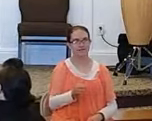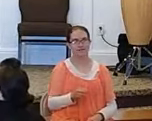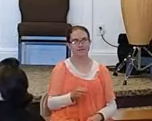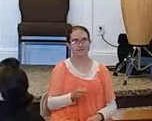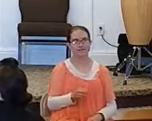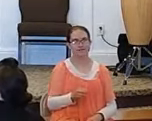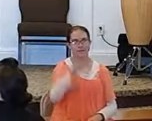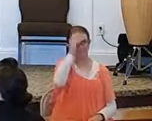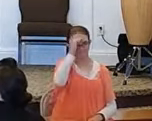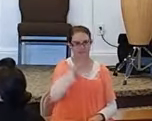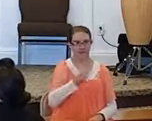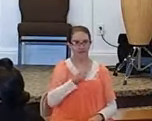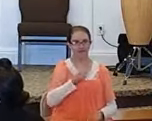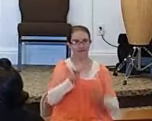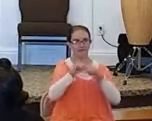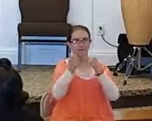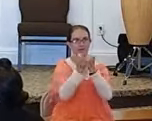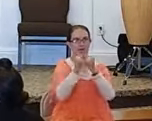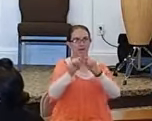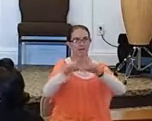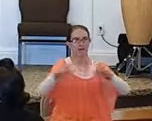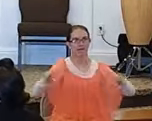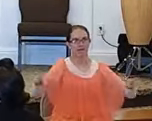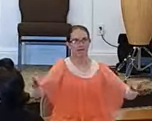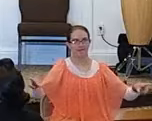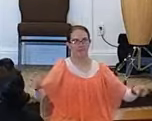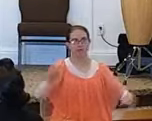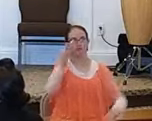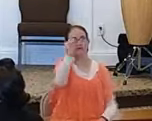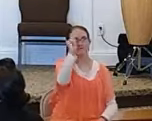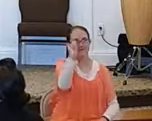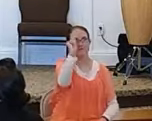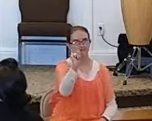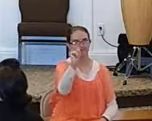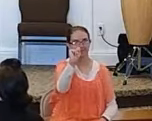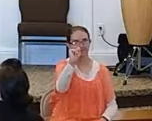guy's tribal language to a T.